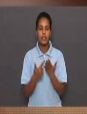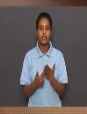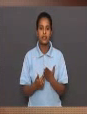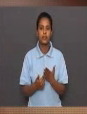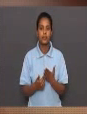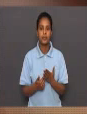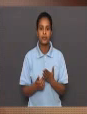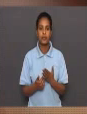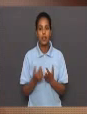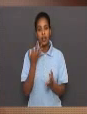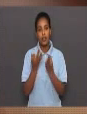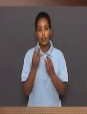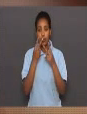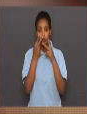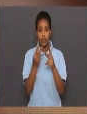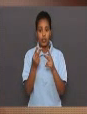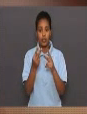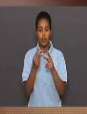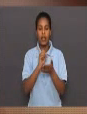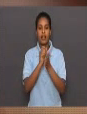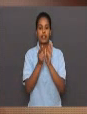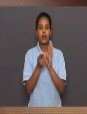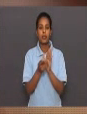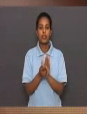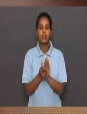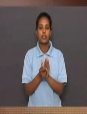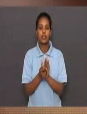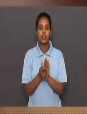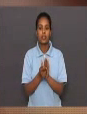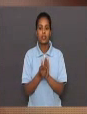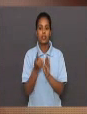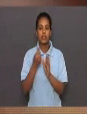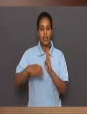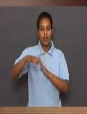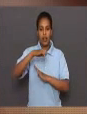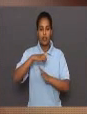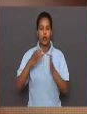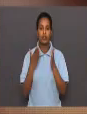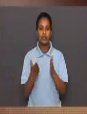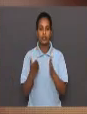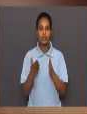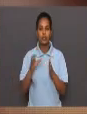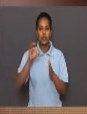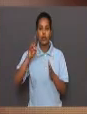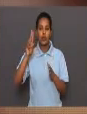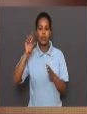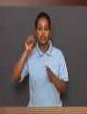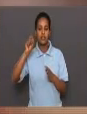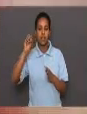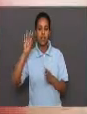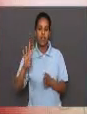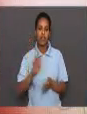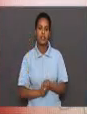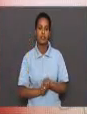However, if we look at an example of the electrolysis of copper